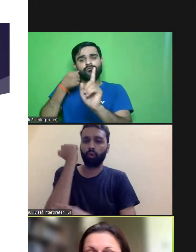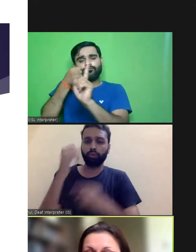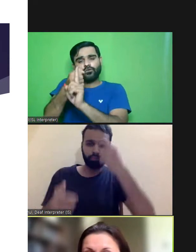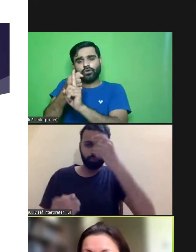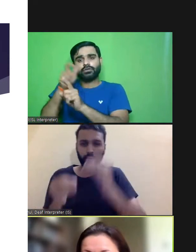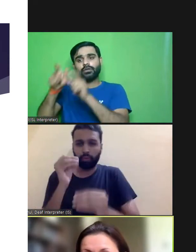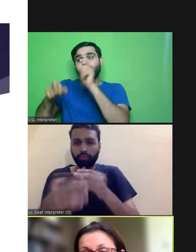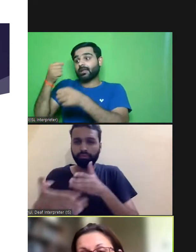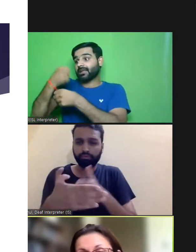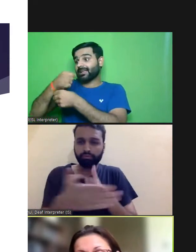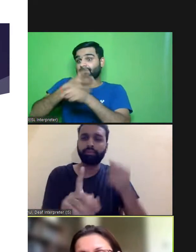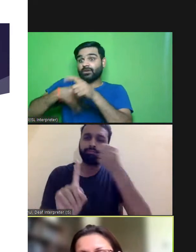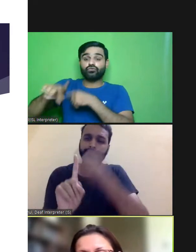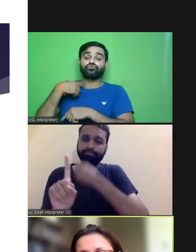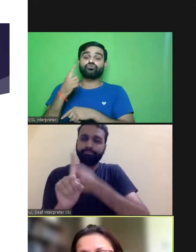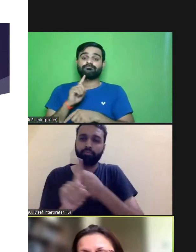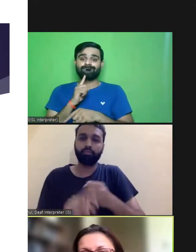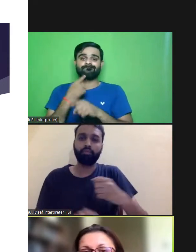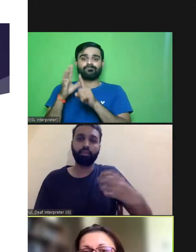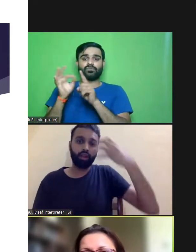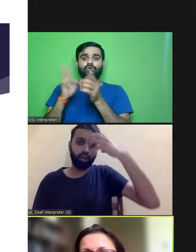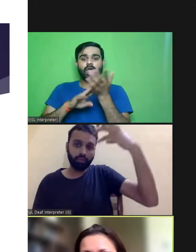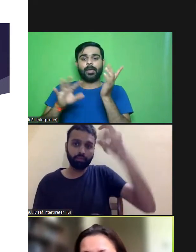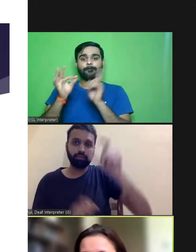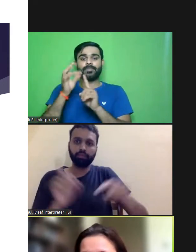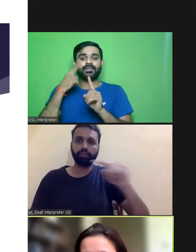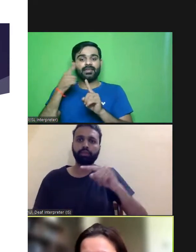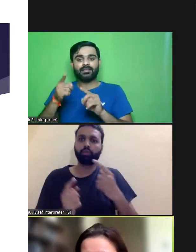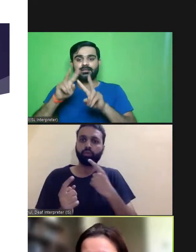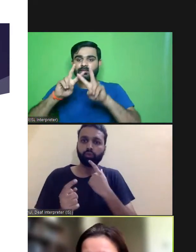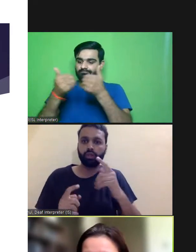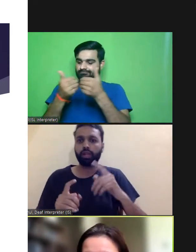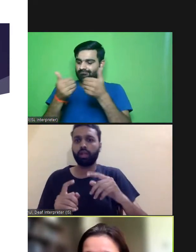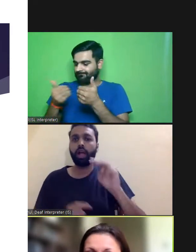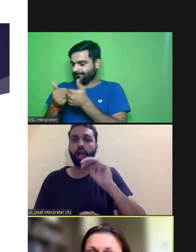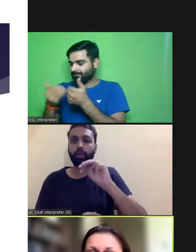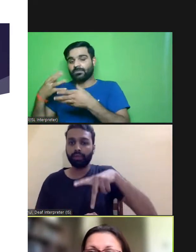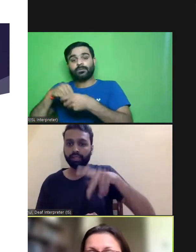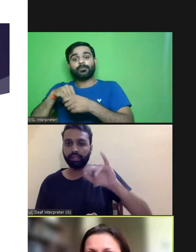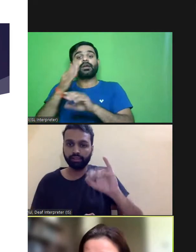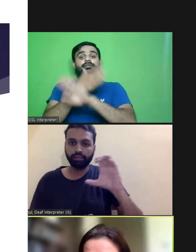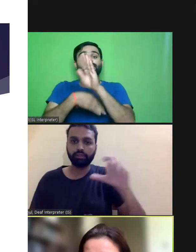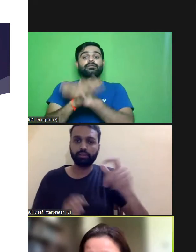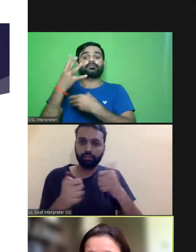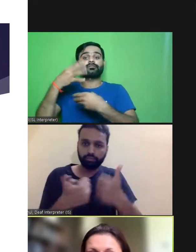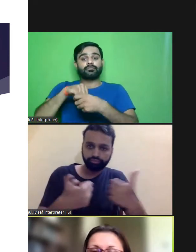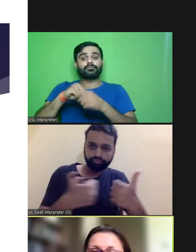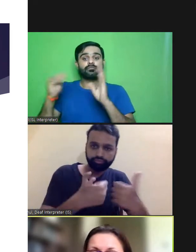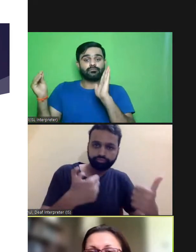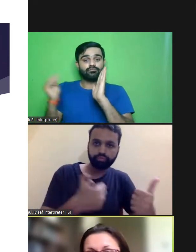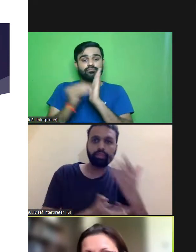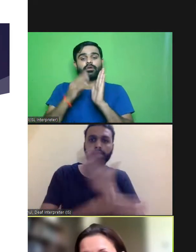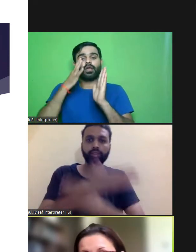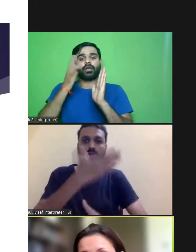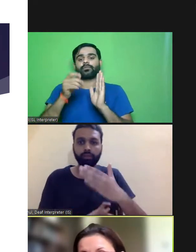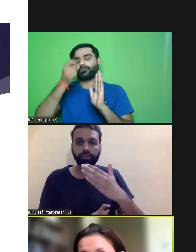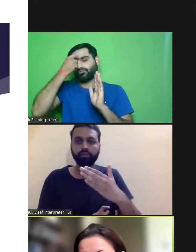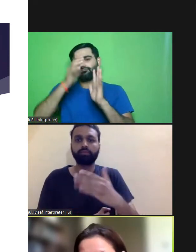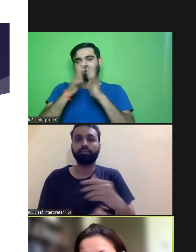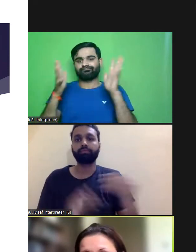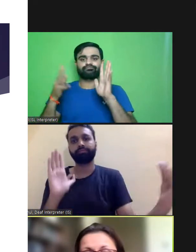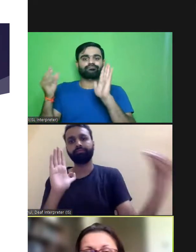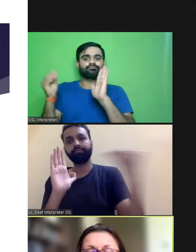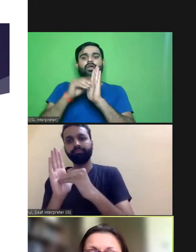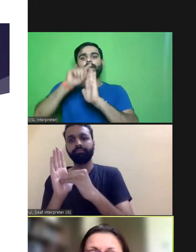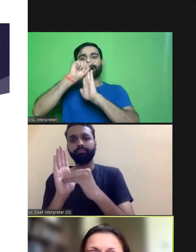who are creating these MPIs to disaggregate by disability status and use that information in order to inform